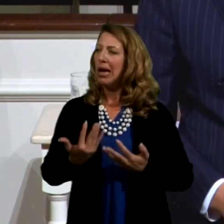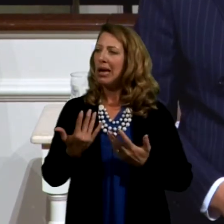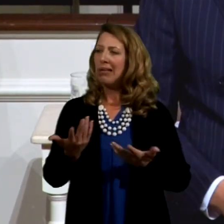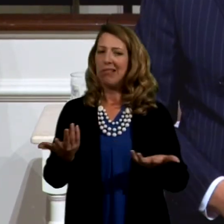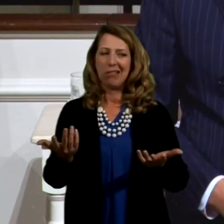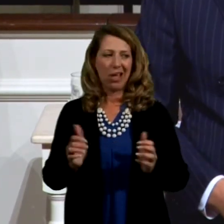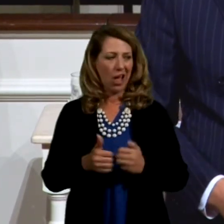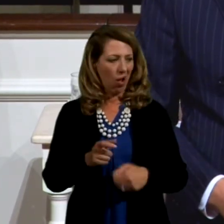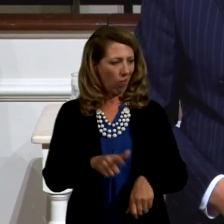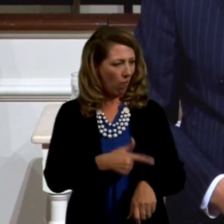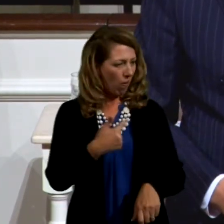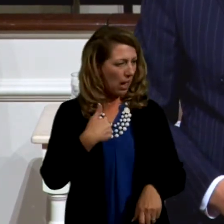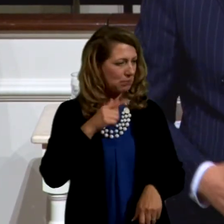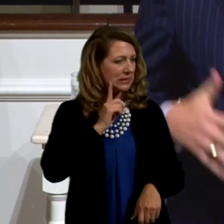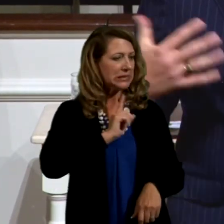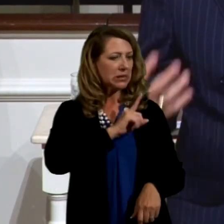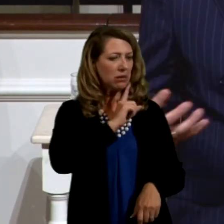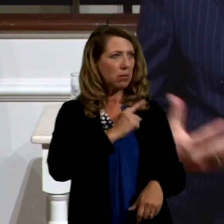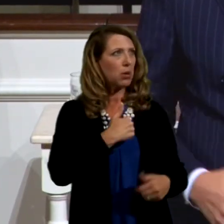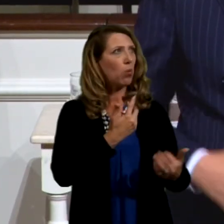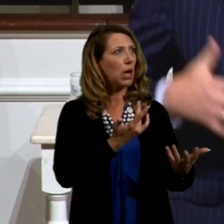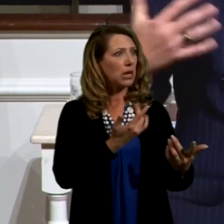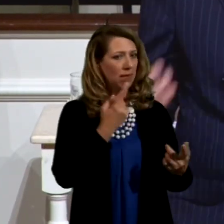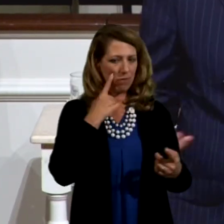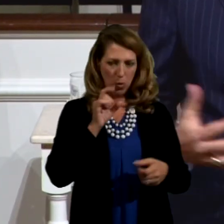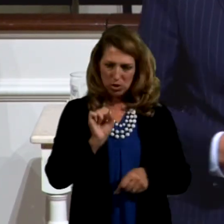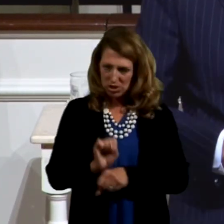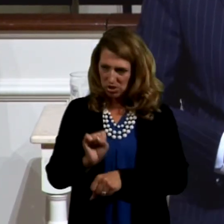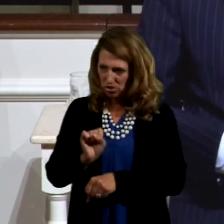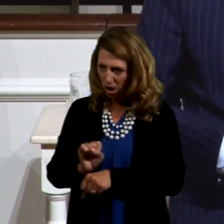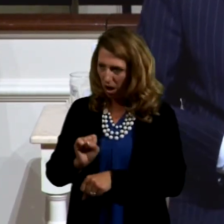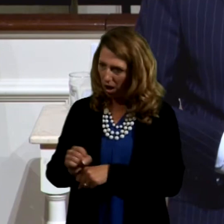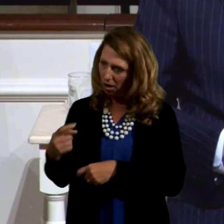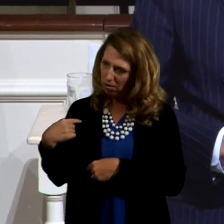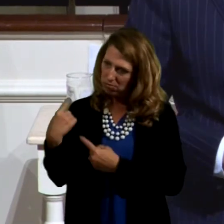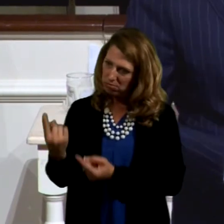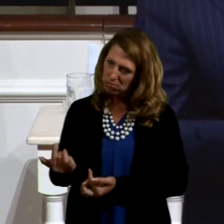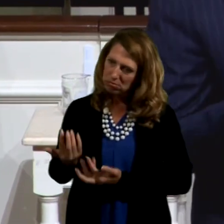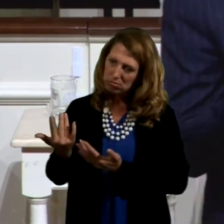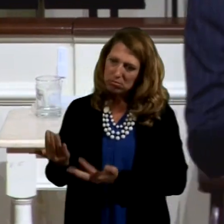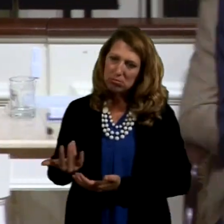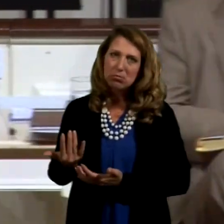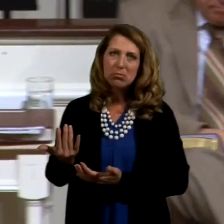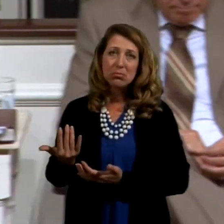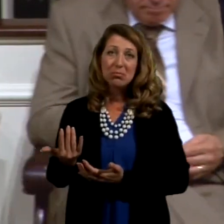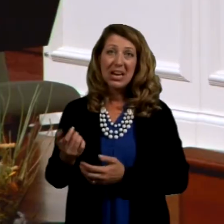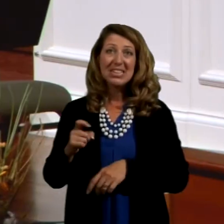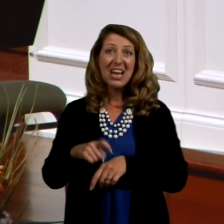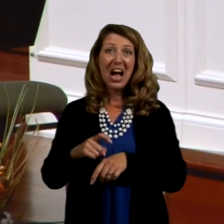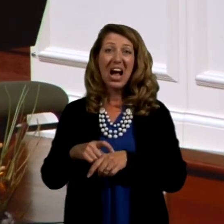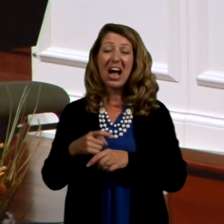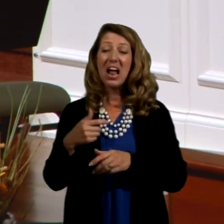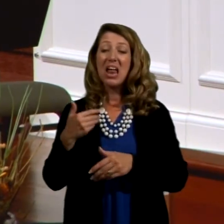single? Good night. I've been waiting for this job. Come on. And after time goes